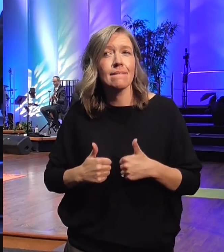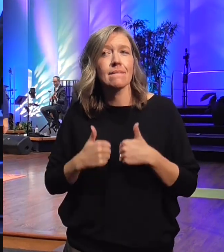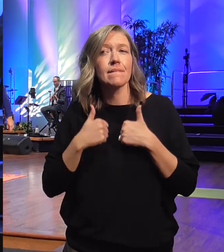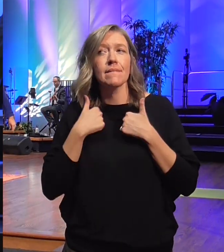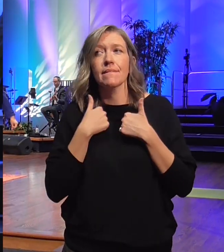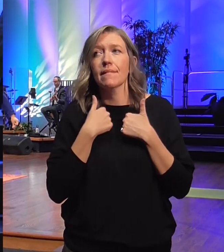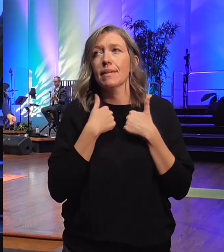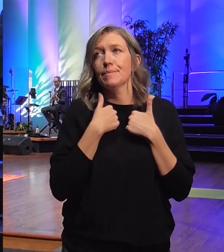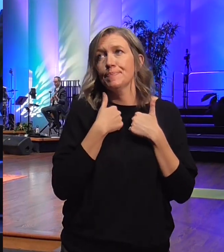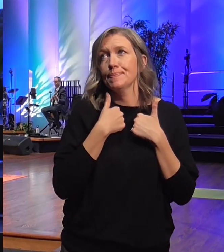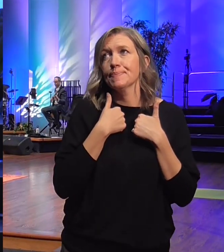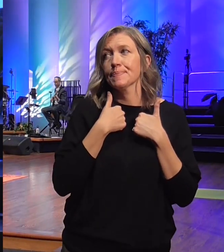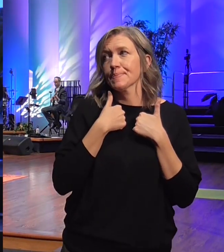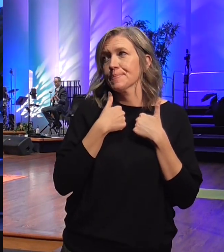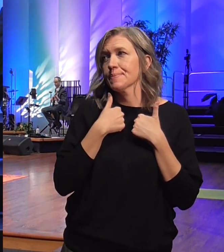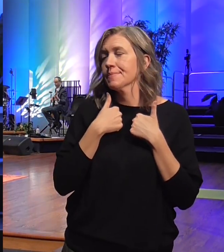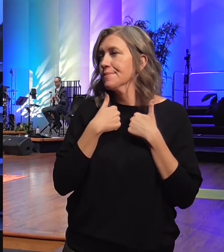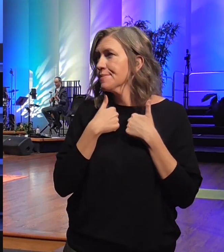life, life,